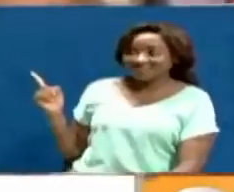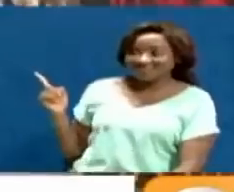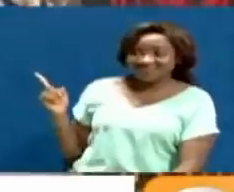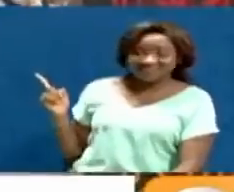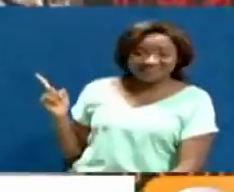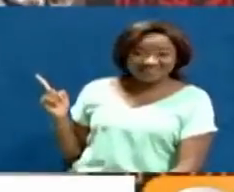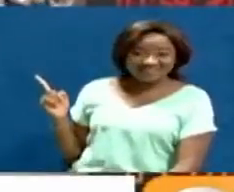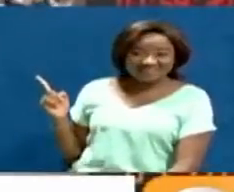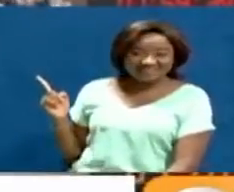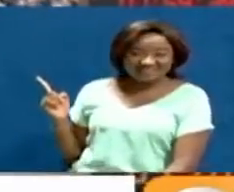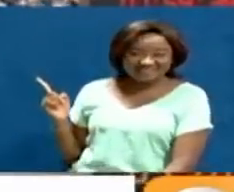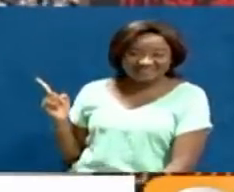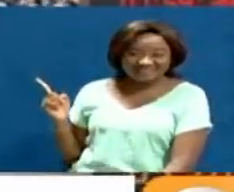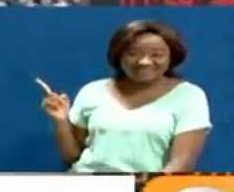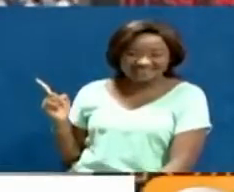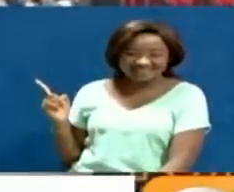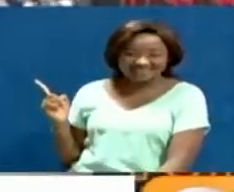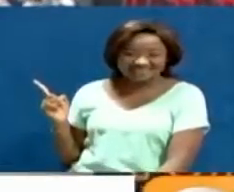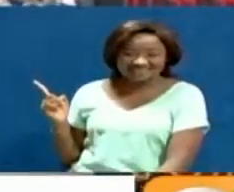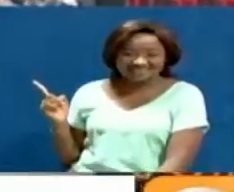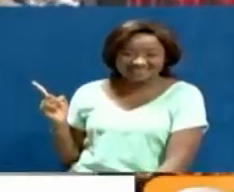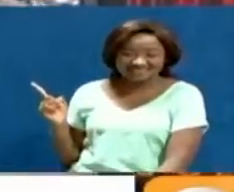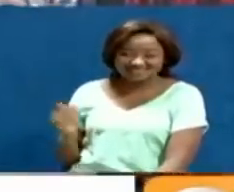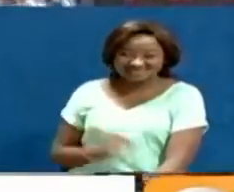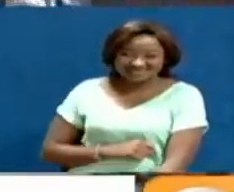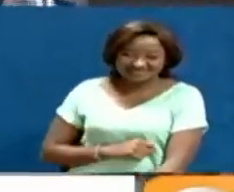happened. Eliud Kipchoge!